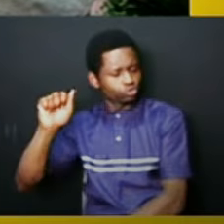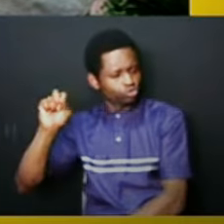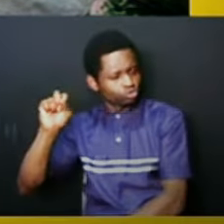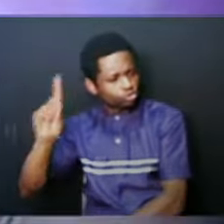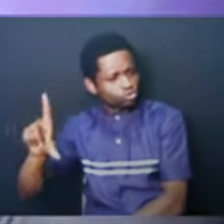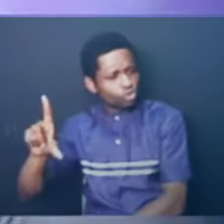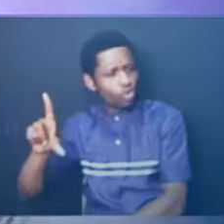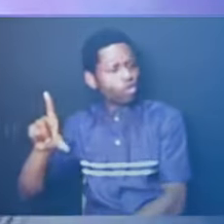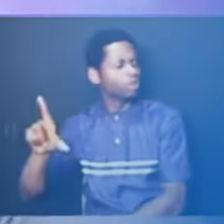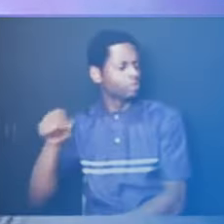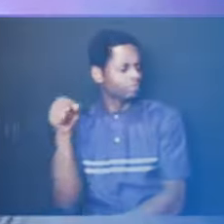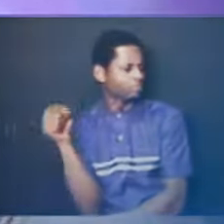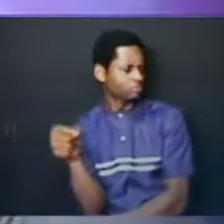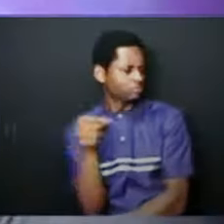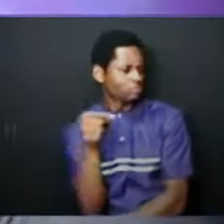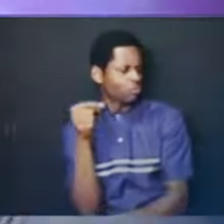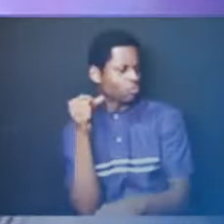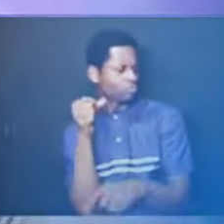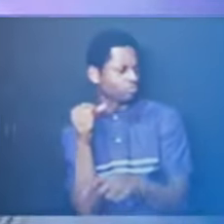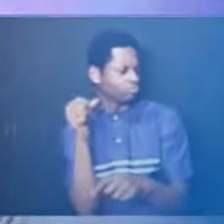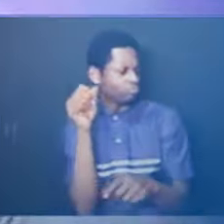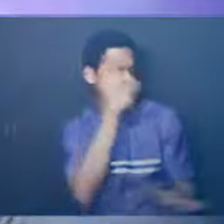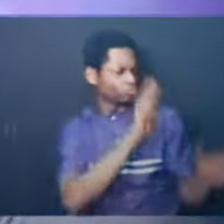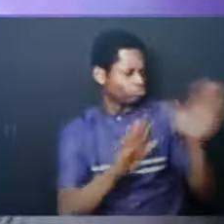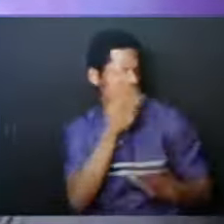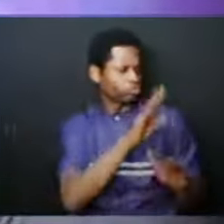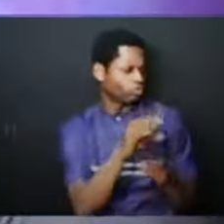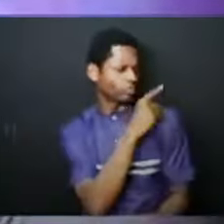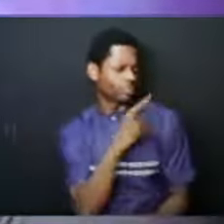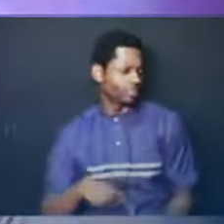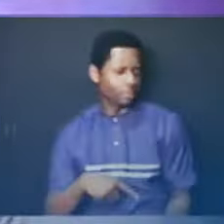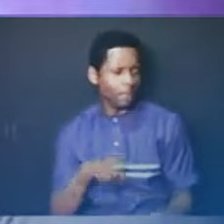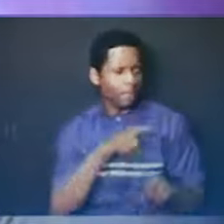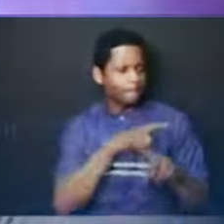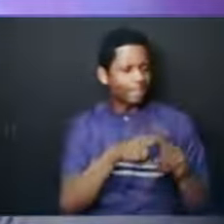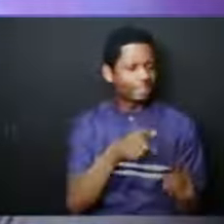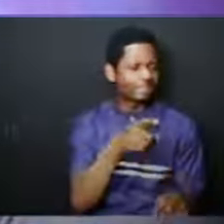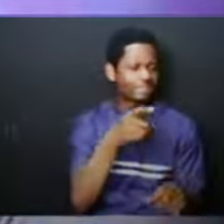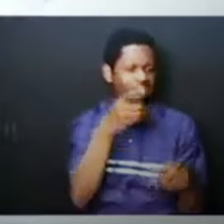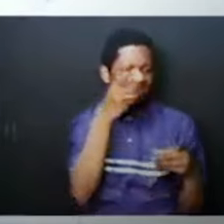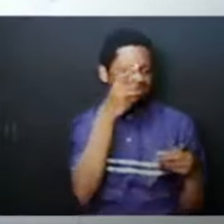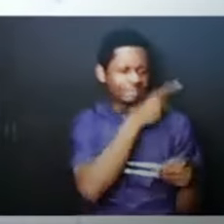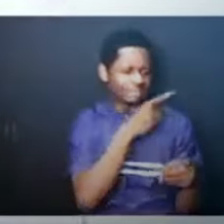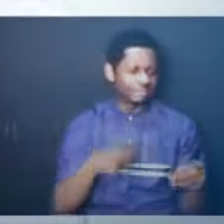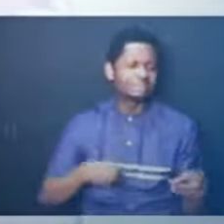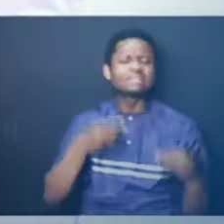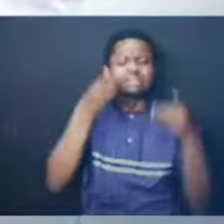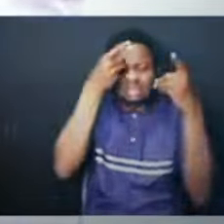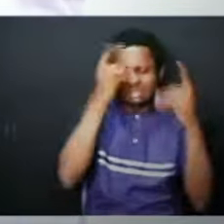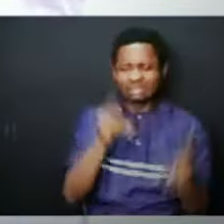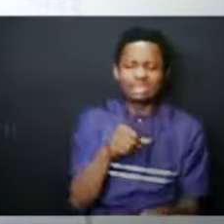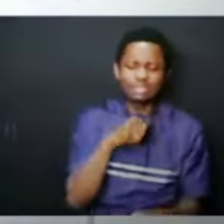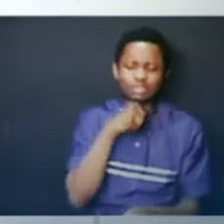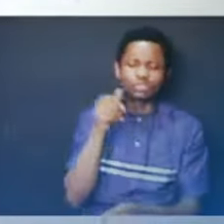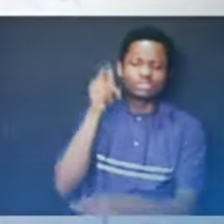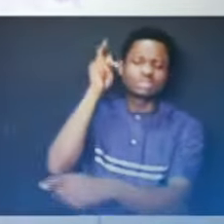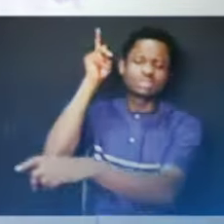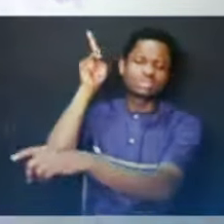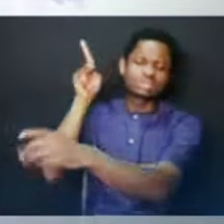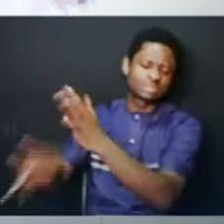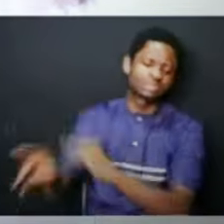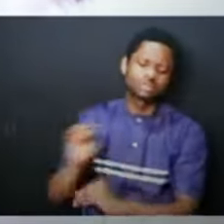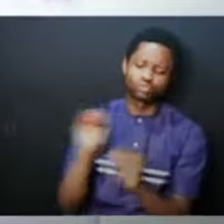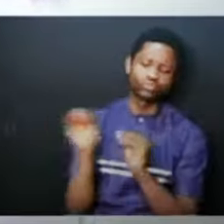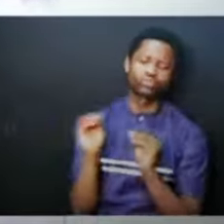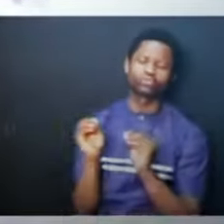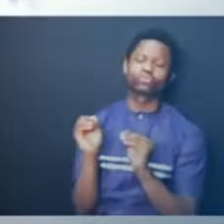penny yeah no any one day. But David has also resolved that he will not avenge himself. And so David was sinagim pise on to be